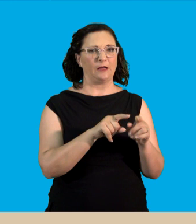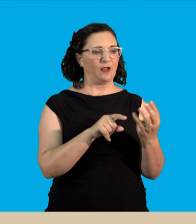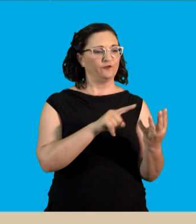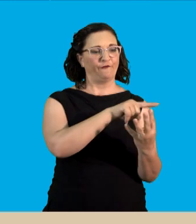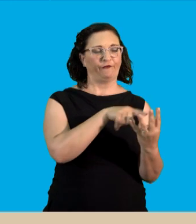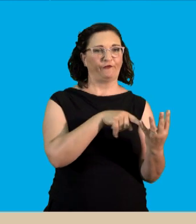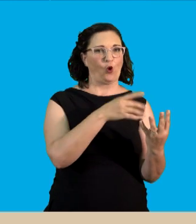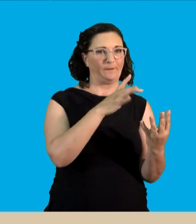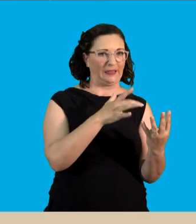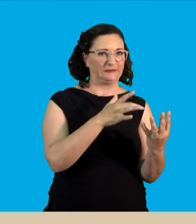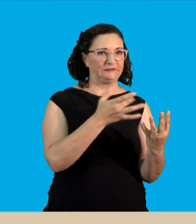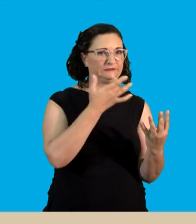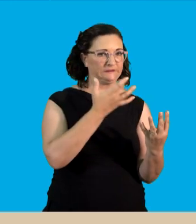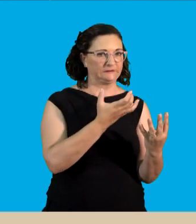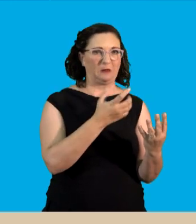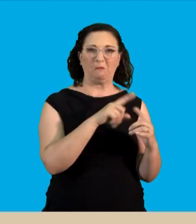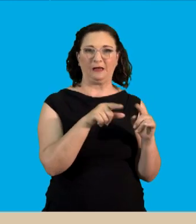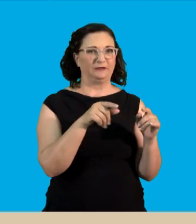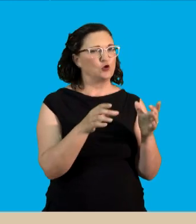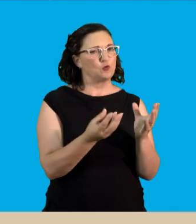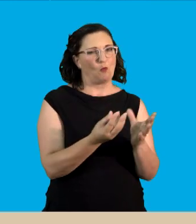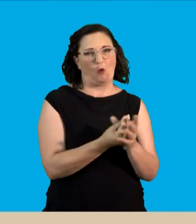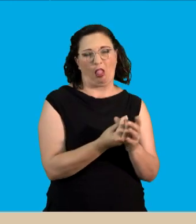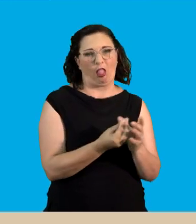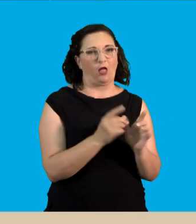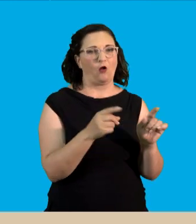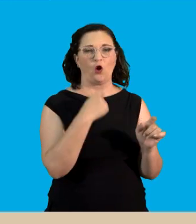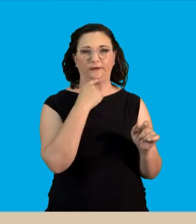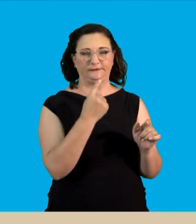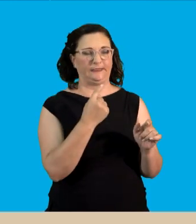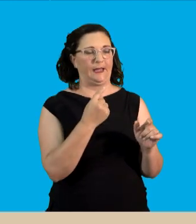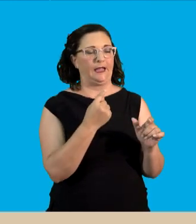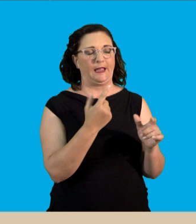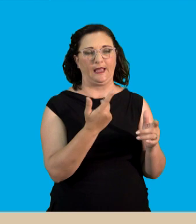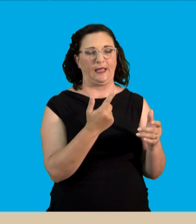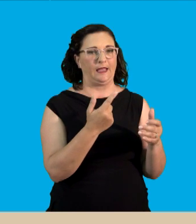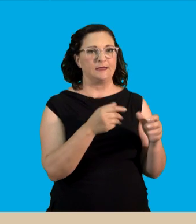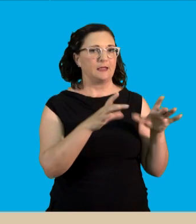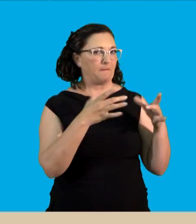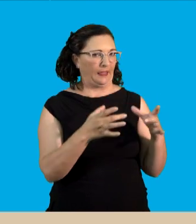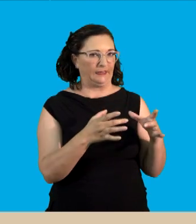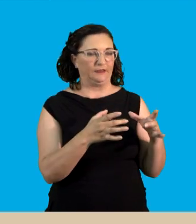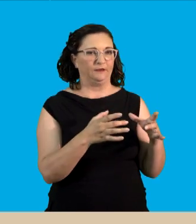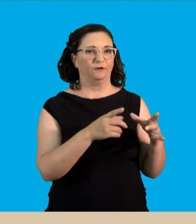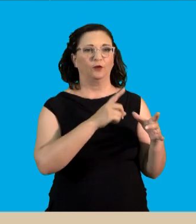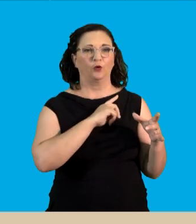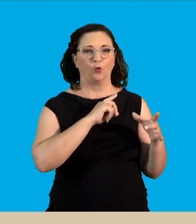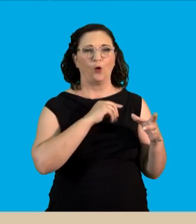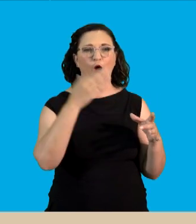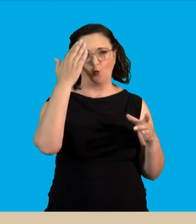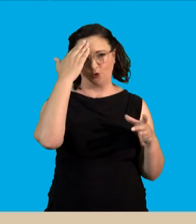but are too small to be called planets. Now remember, we are saying that even though we know